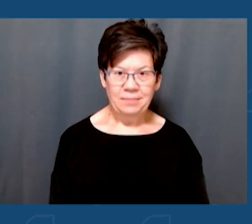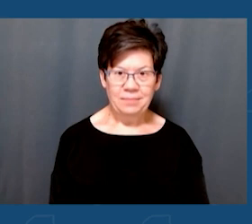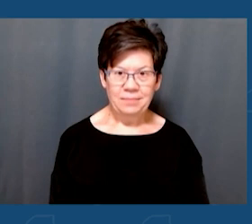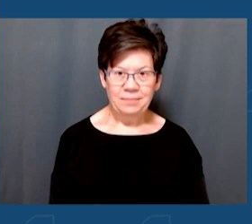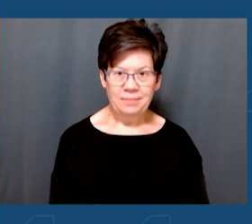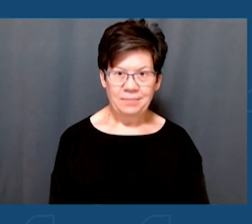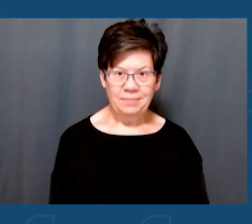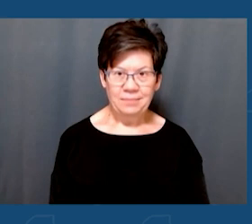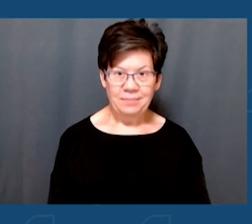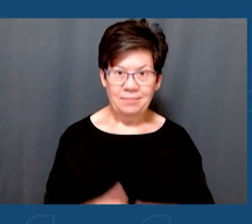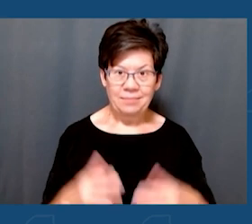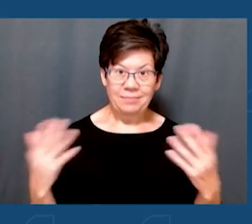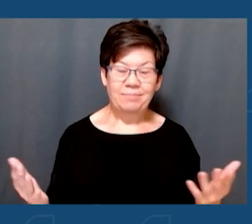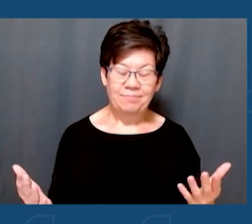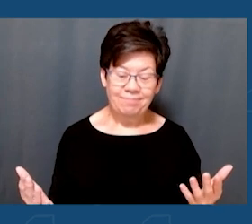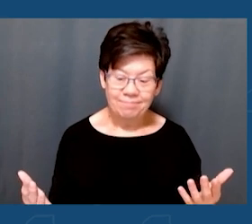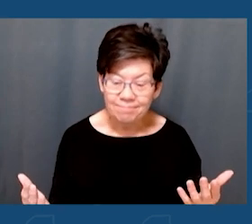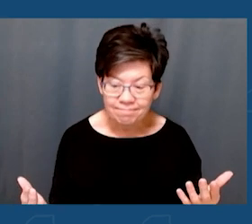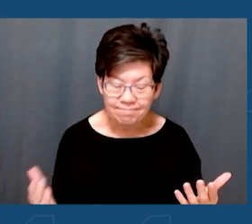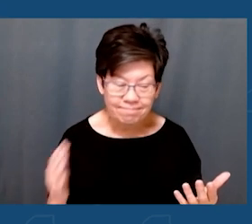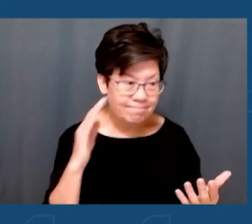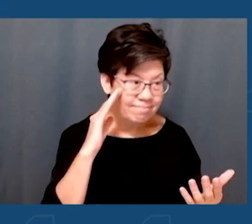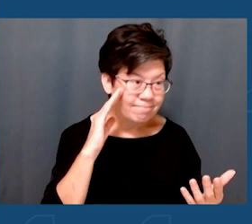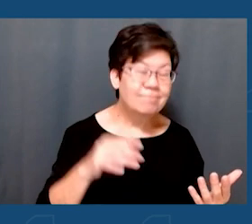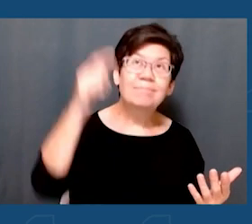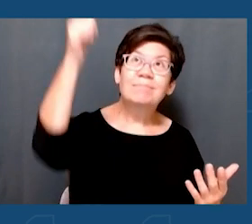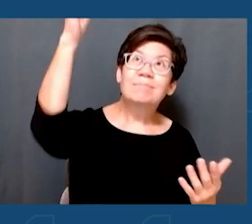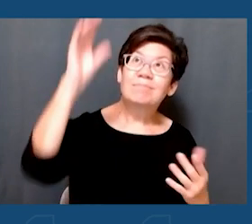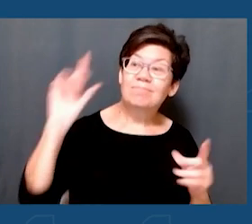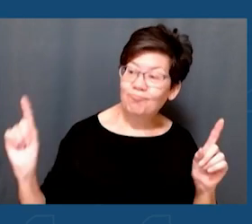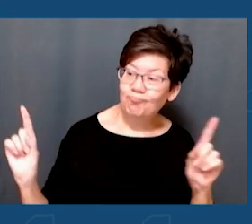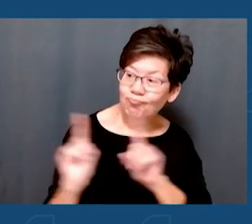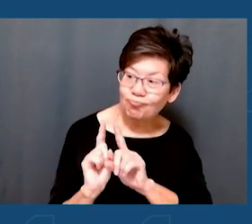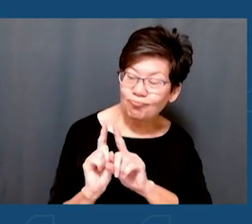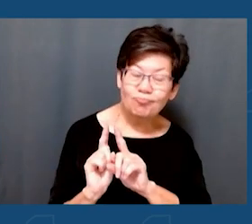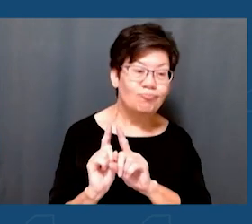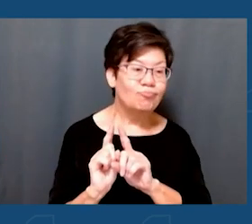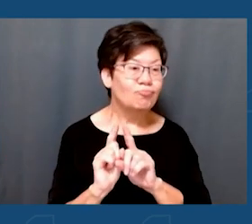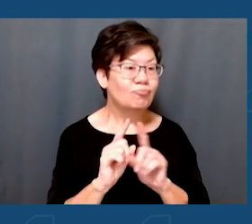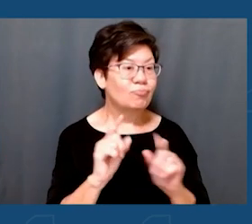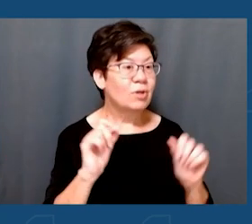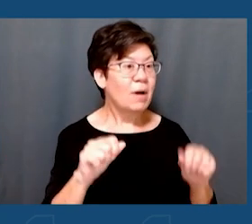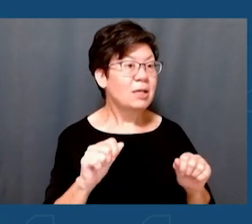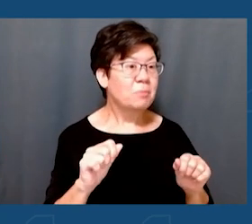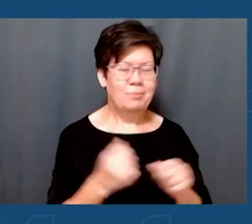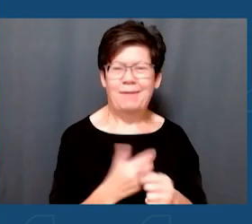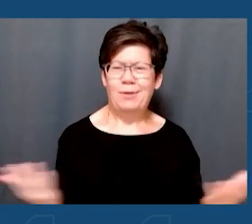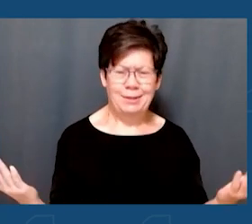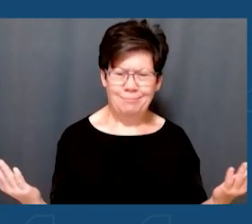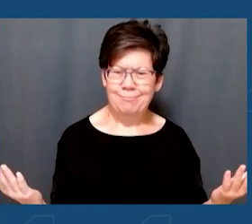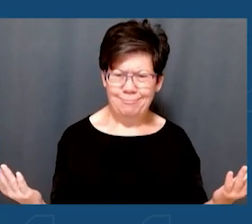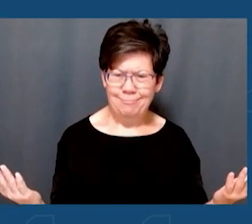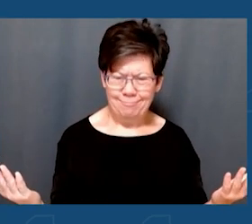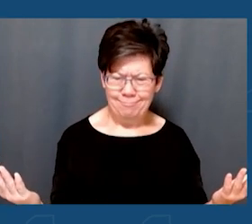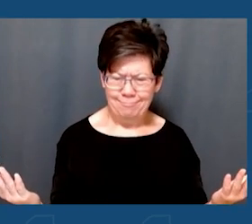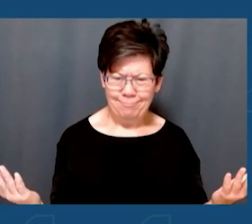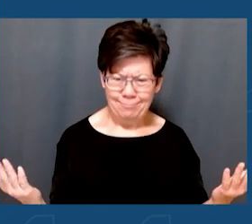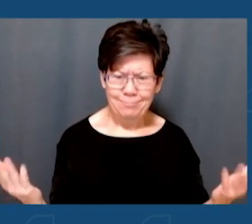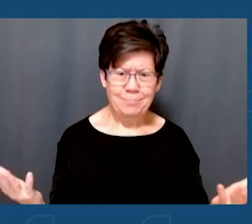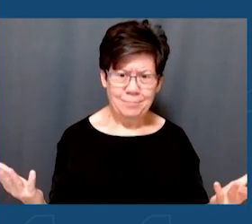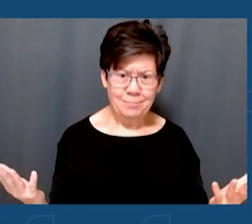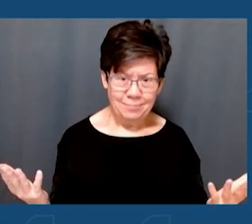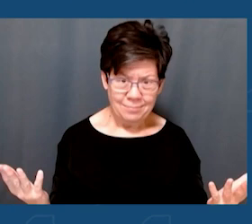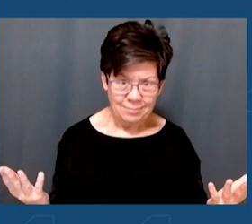With God, all things are possible. With God,